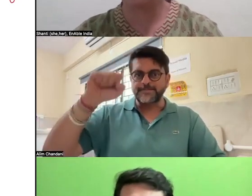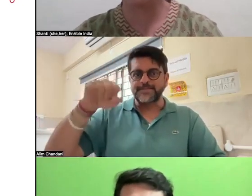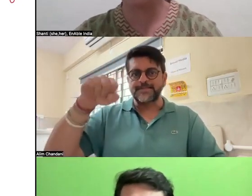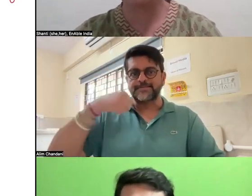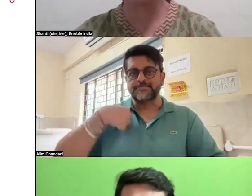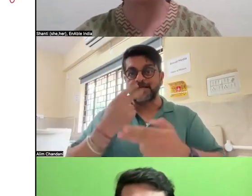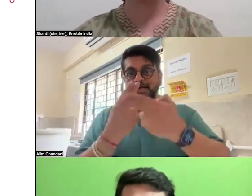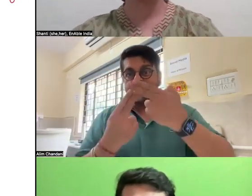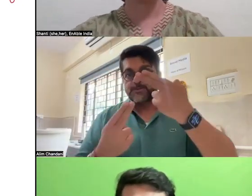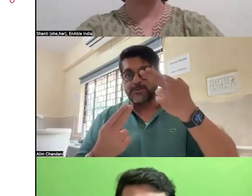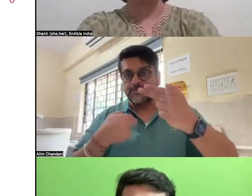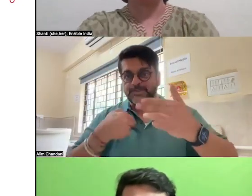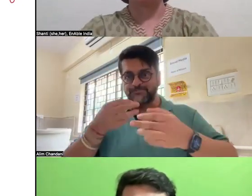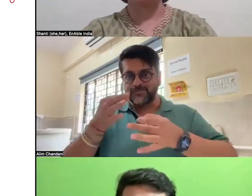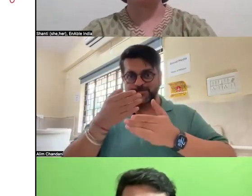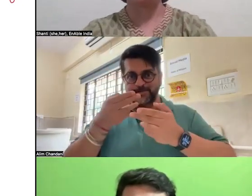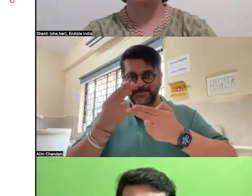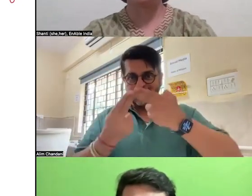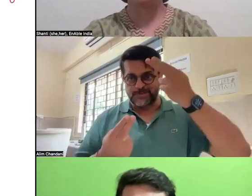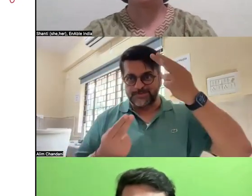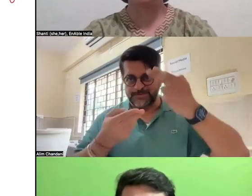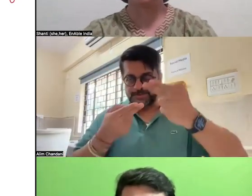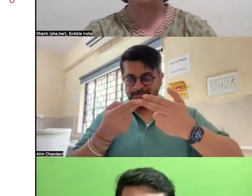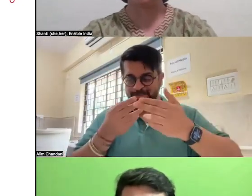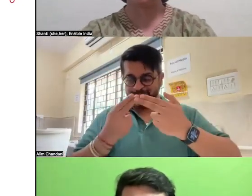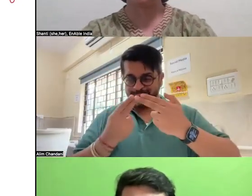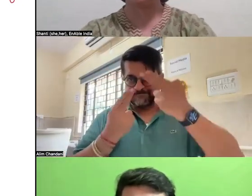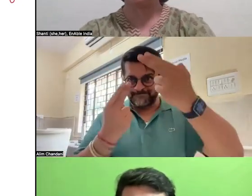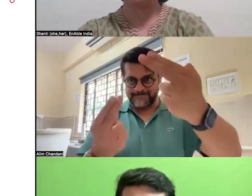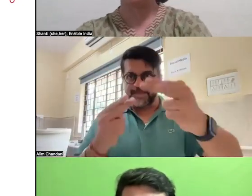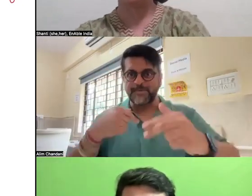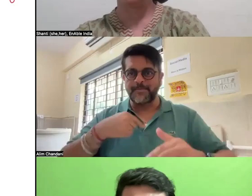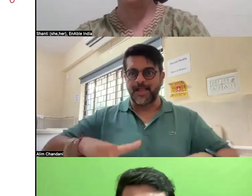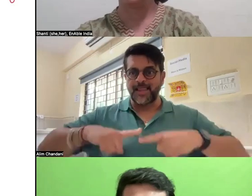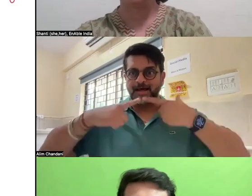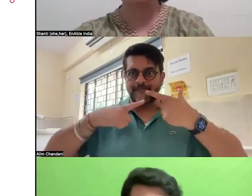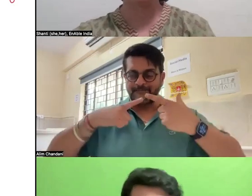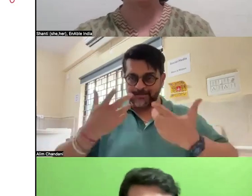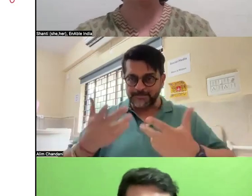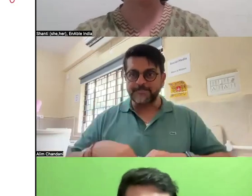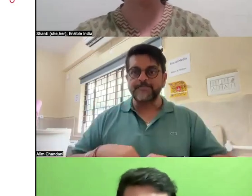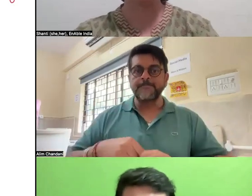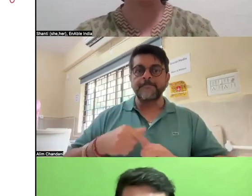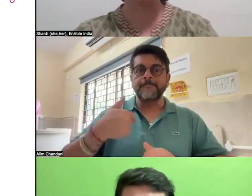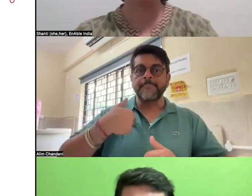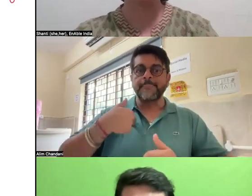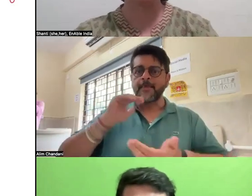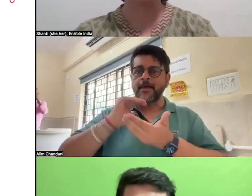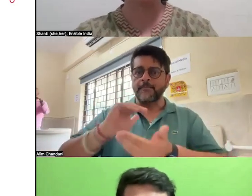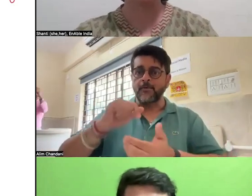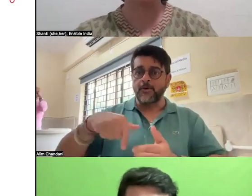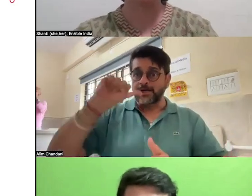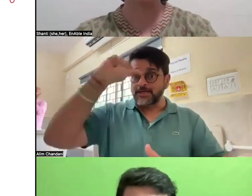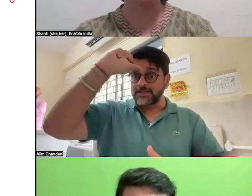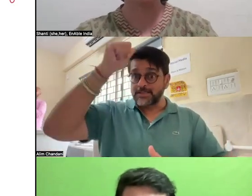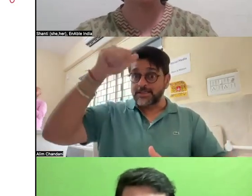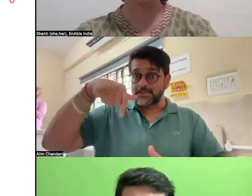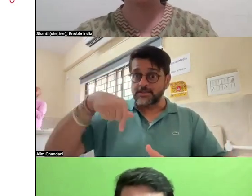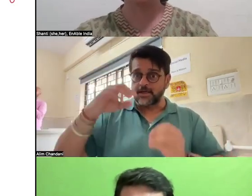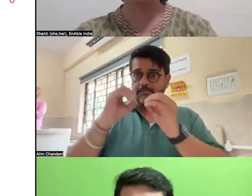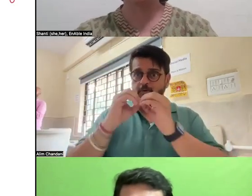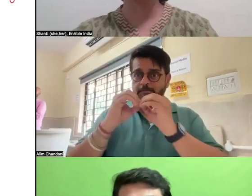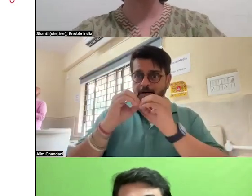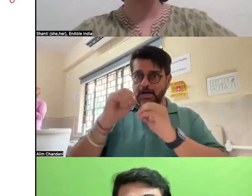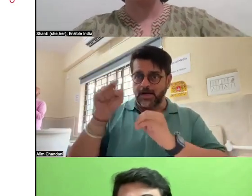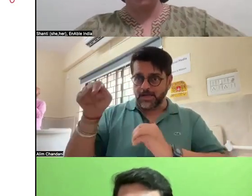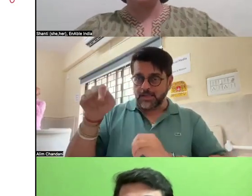All right, great. Hello, everyone. So yes, I want to share my story,